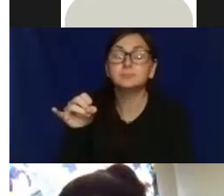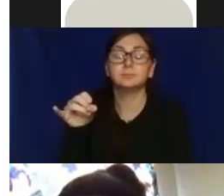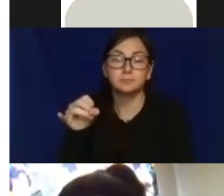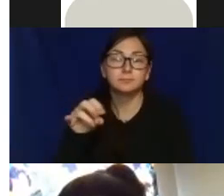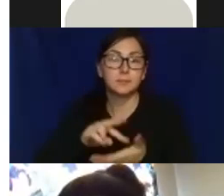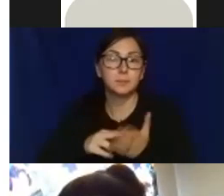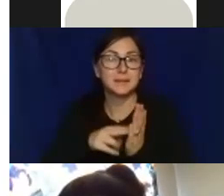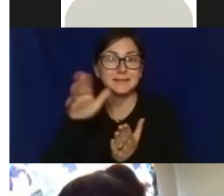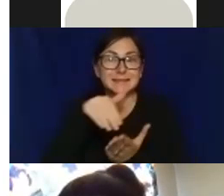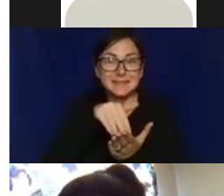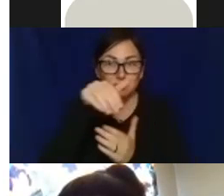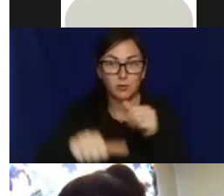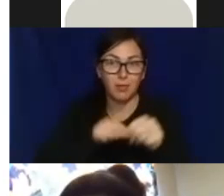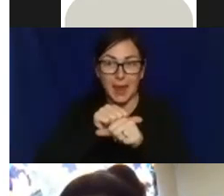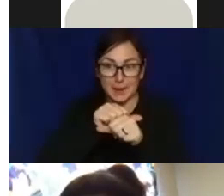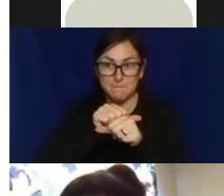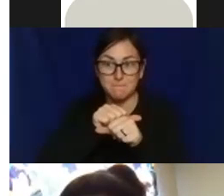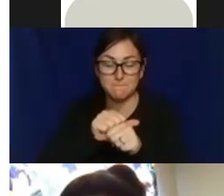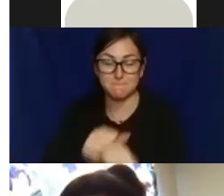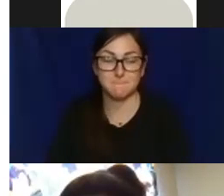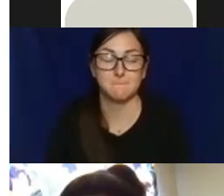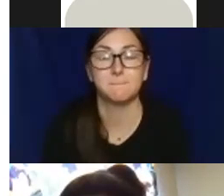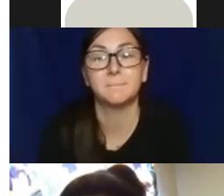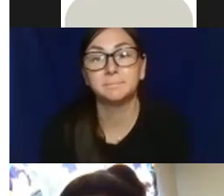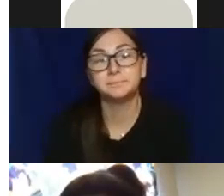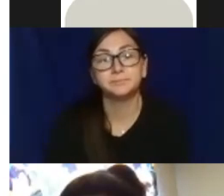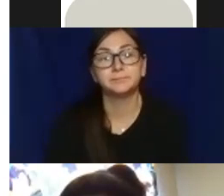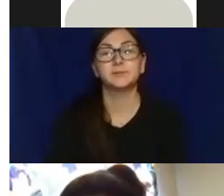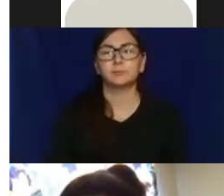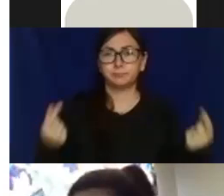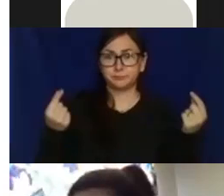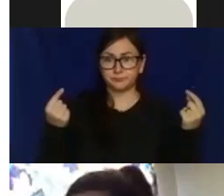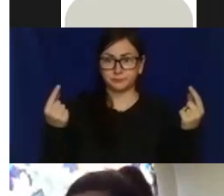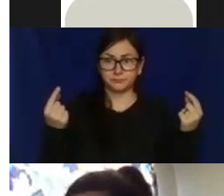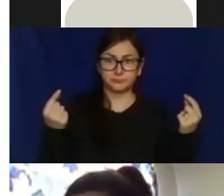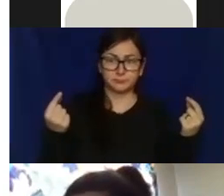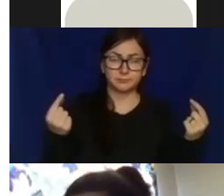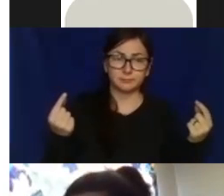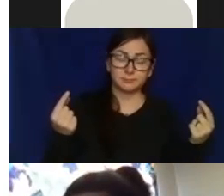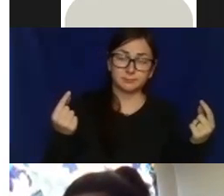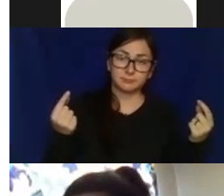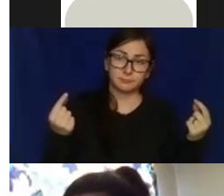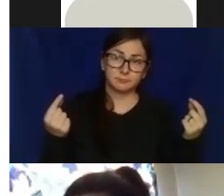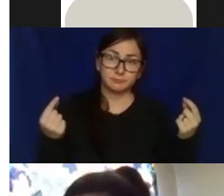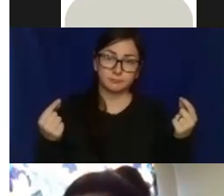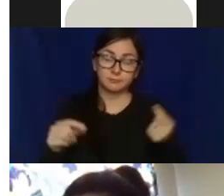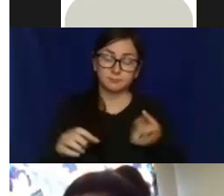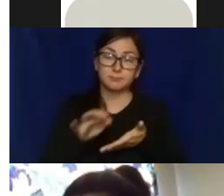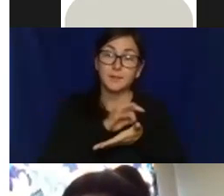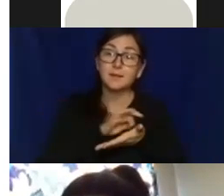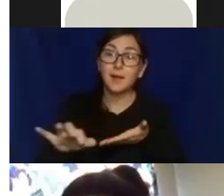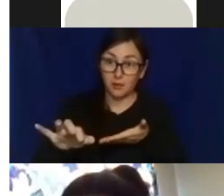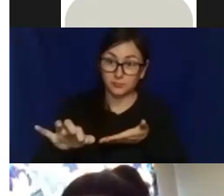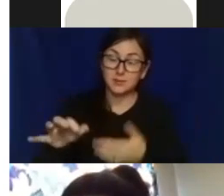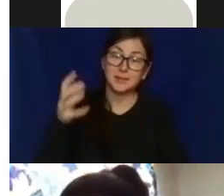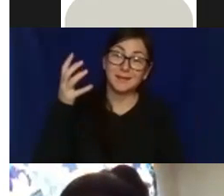atom. Okay, so what is the first thing we do? We count up the valence electrons, correct? So